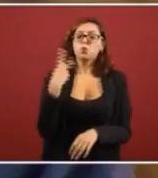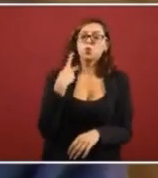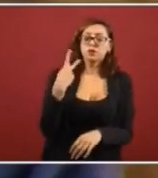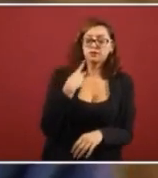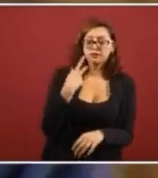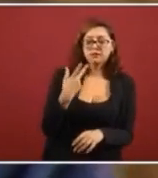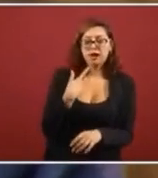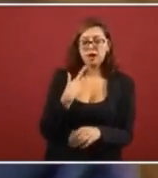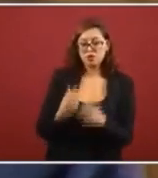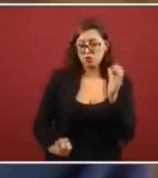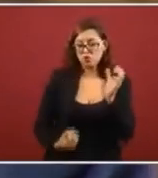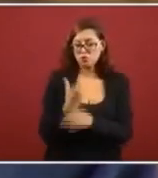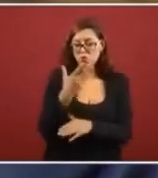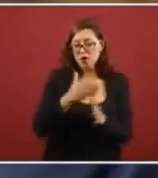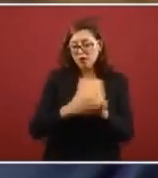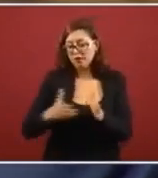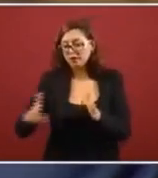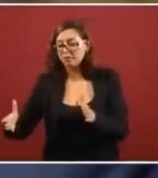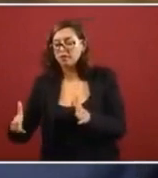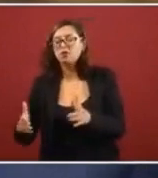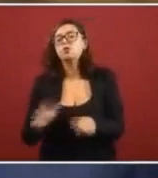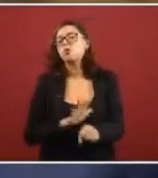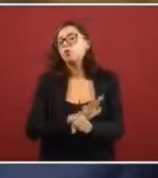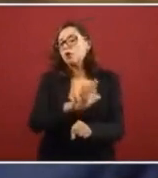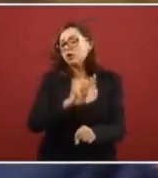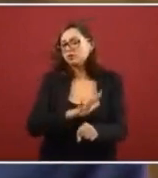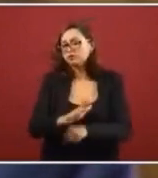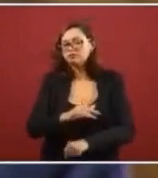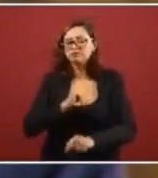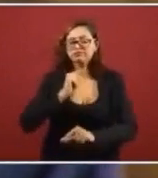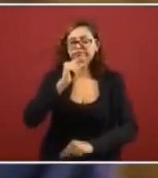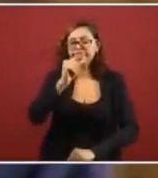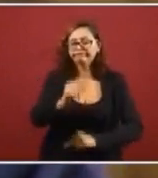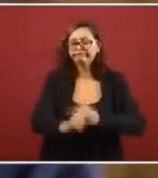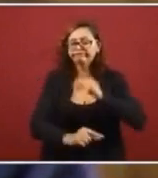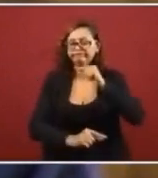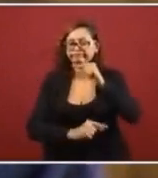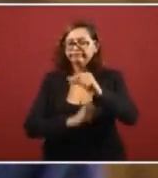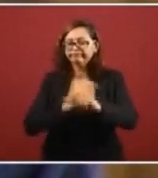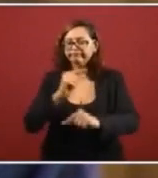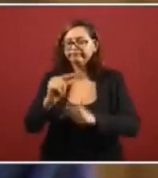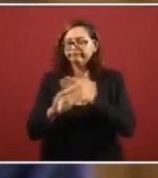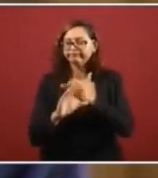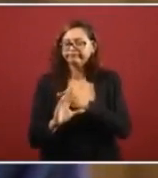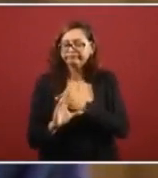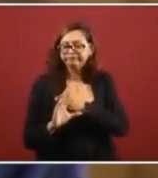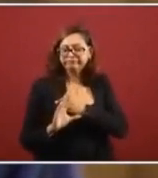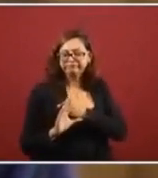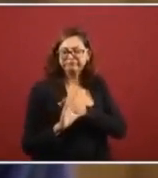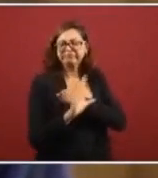to set aside a little at a time and to to